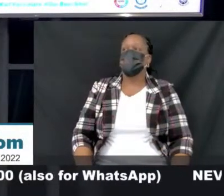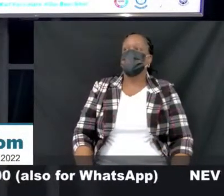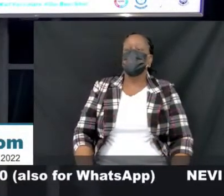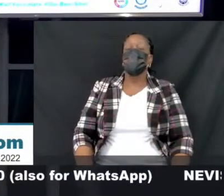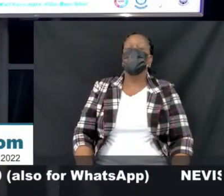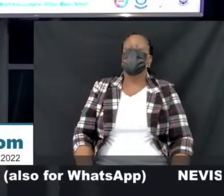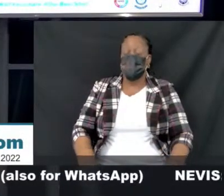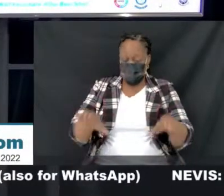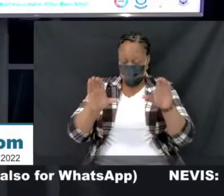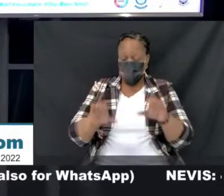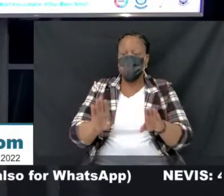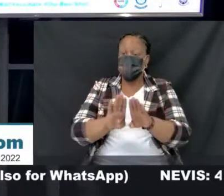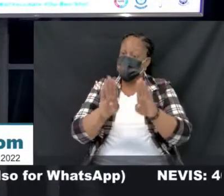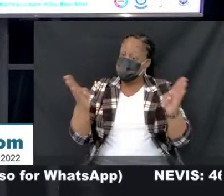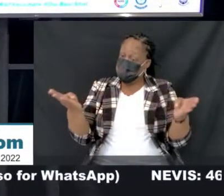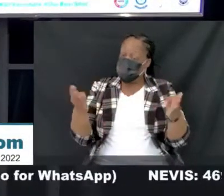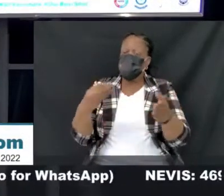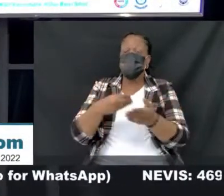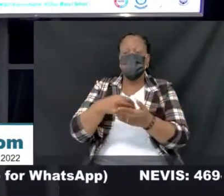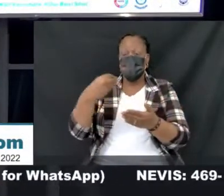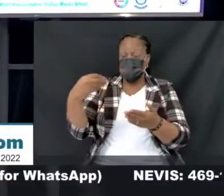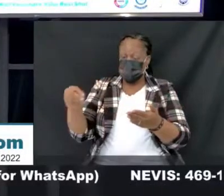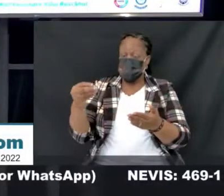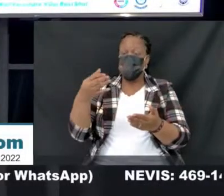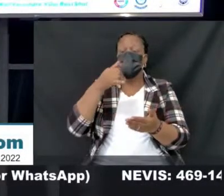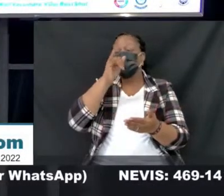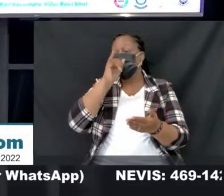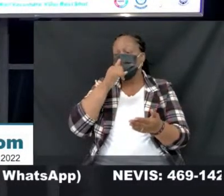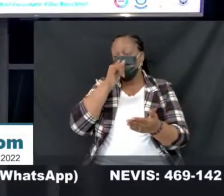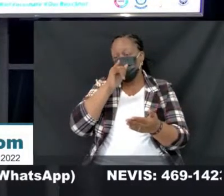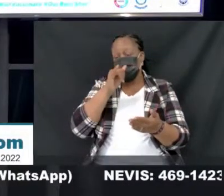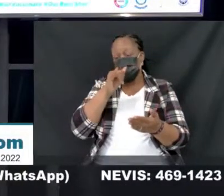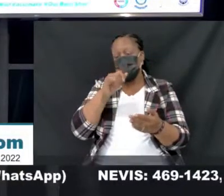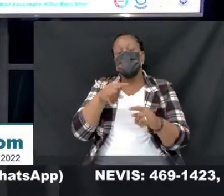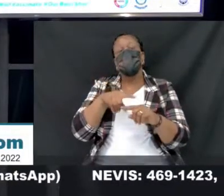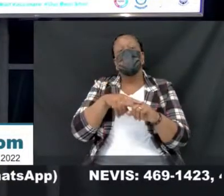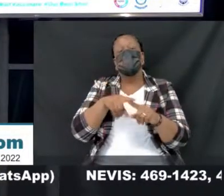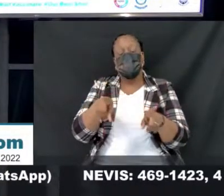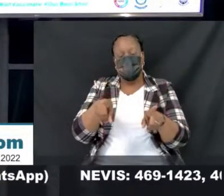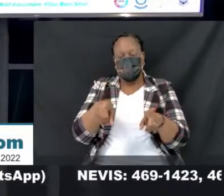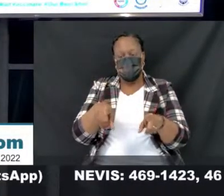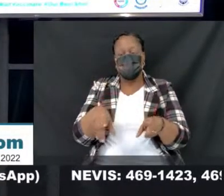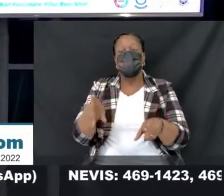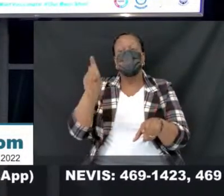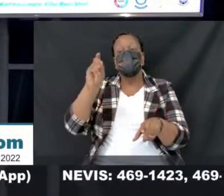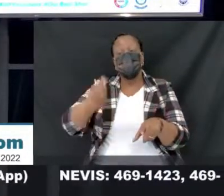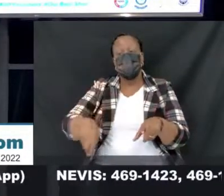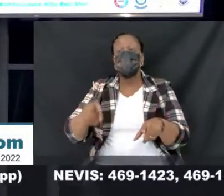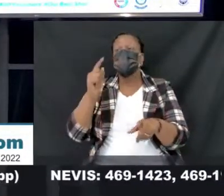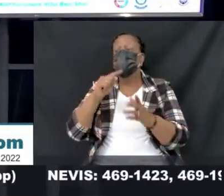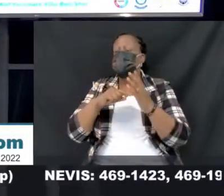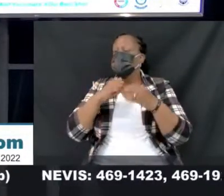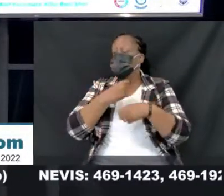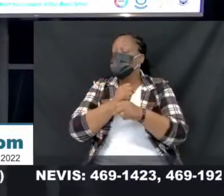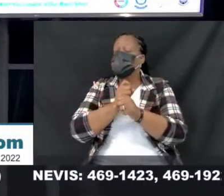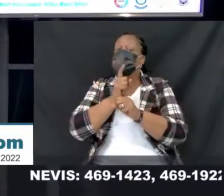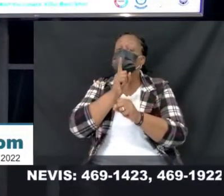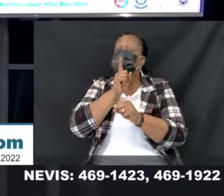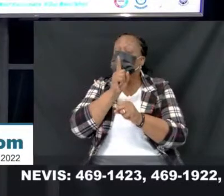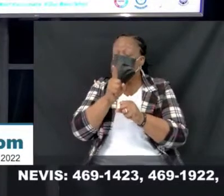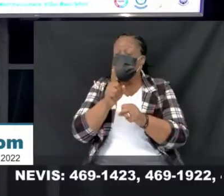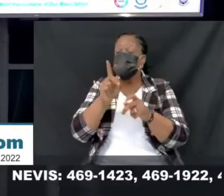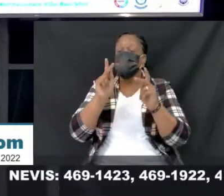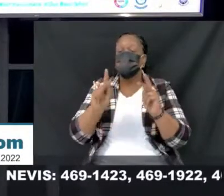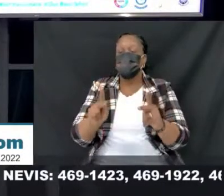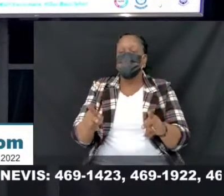business operations. However, owners must ensure that patrons and staff adhere to the